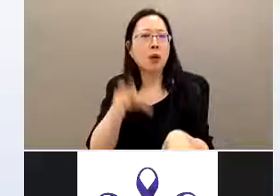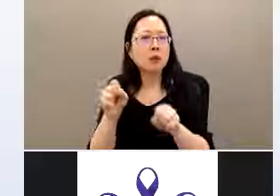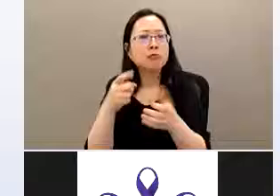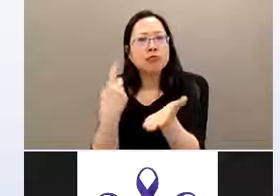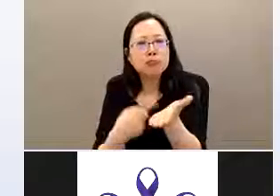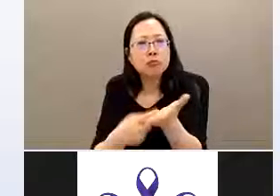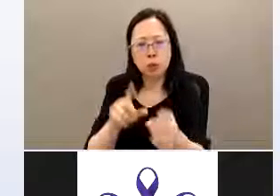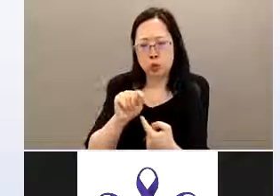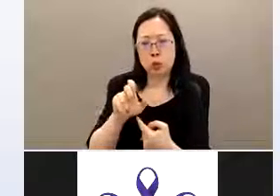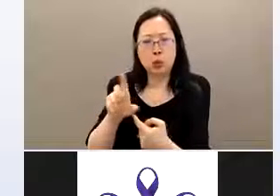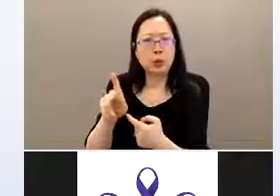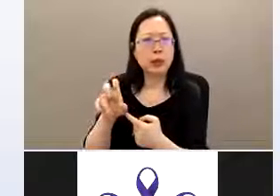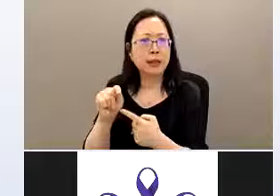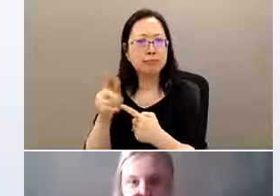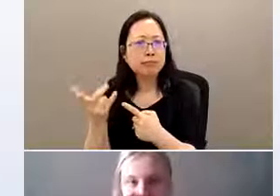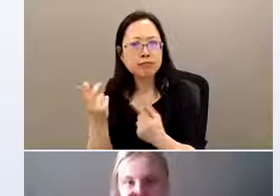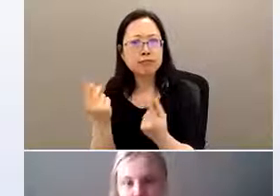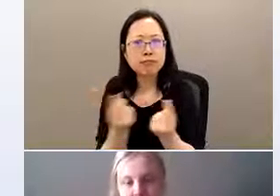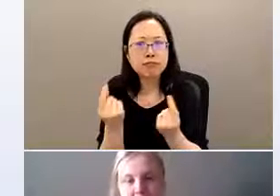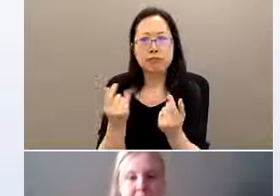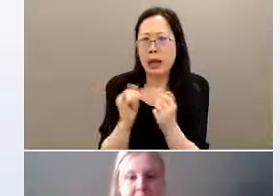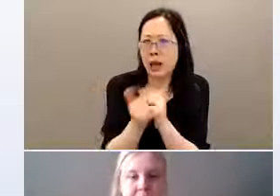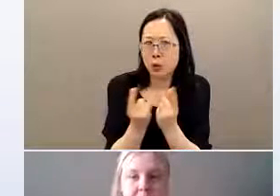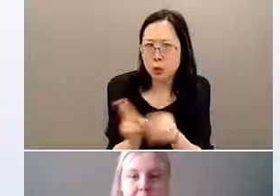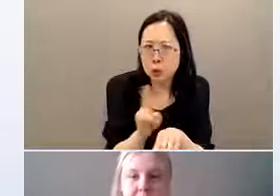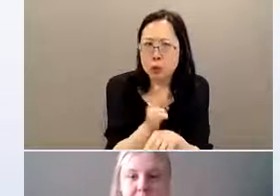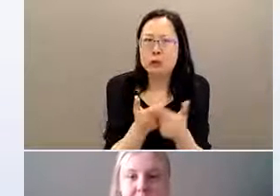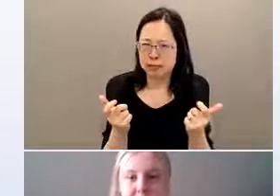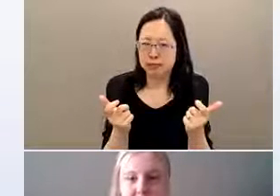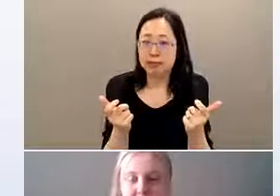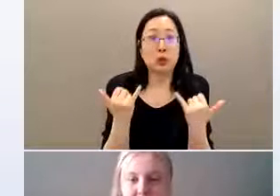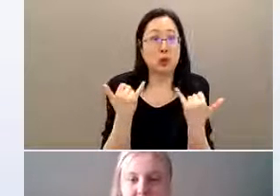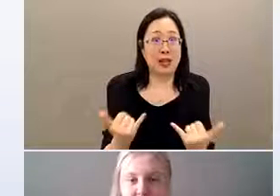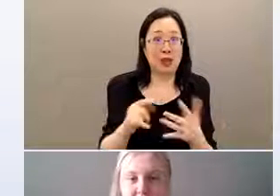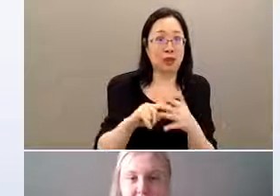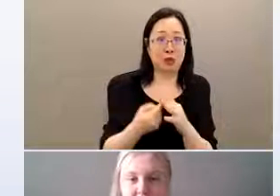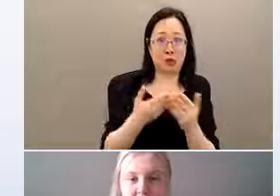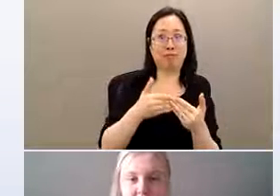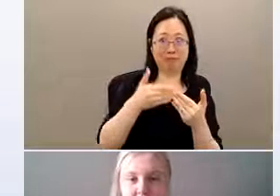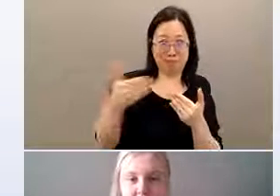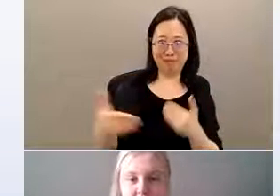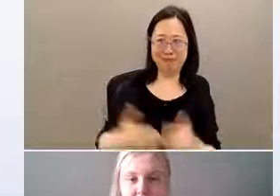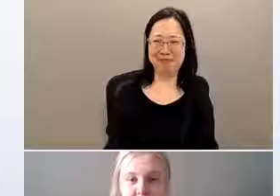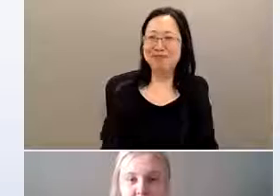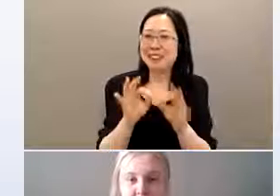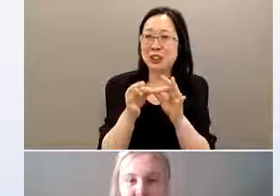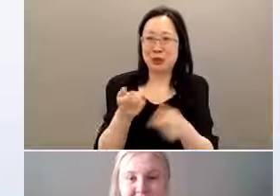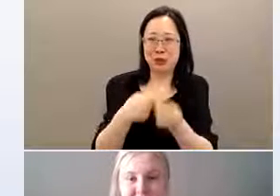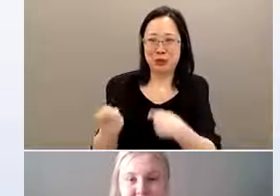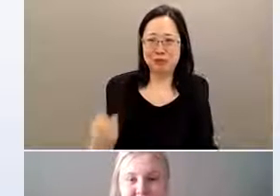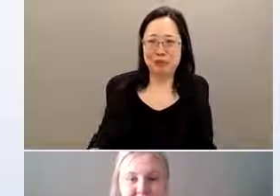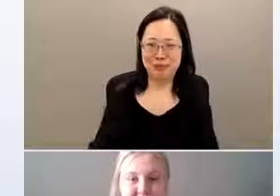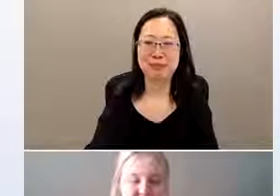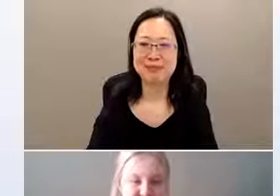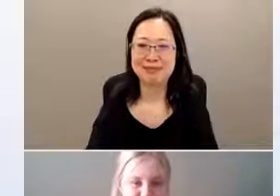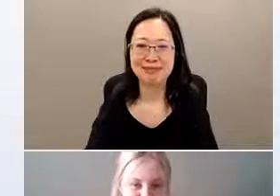itself and the specific sections. But before we begin, we have to talk what senior bullying actually is and